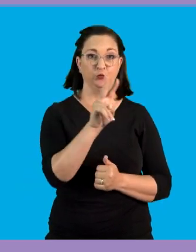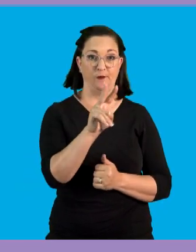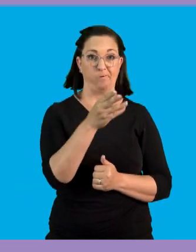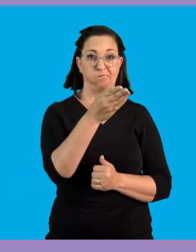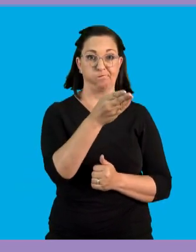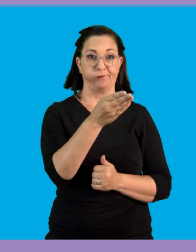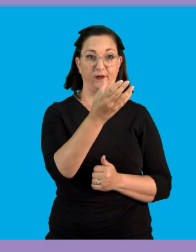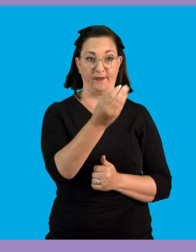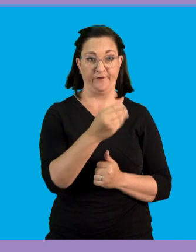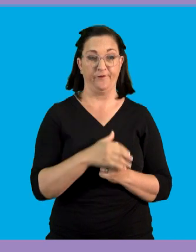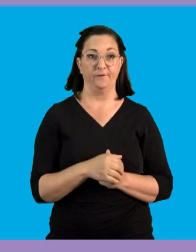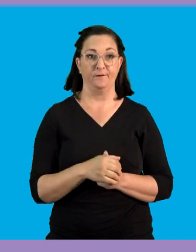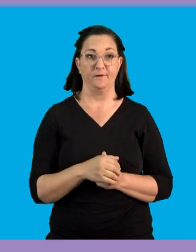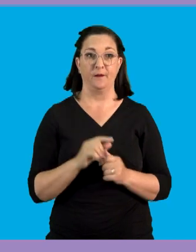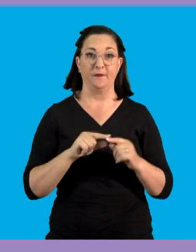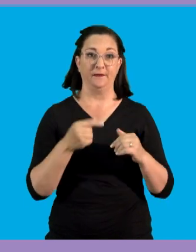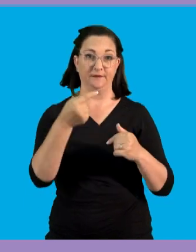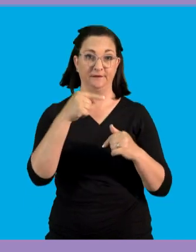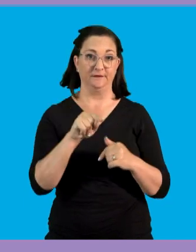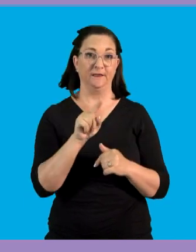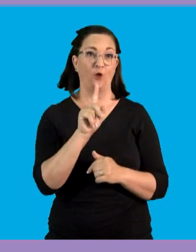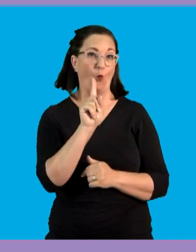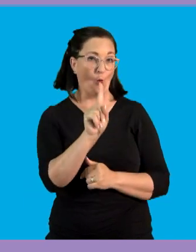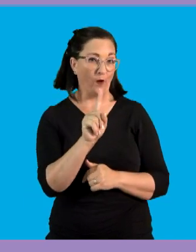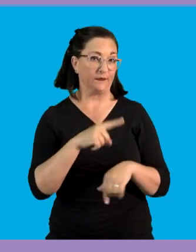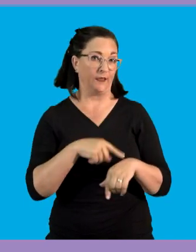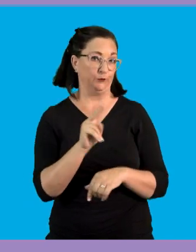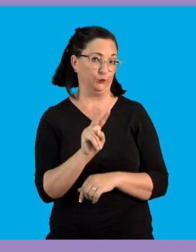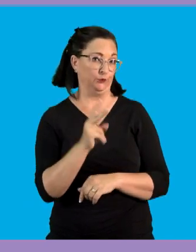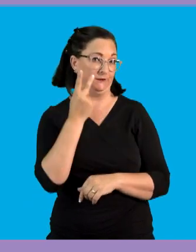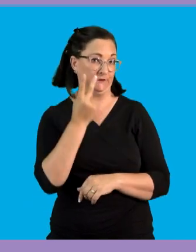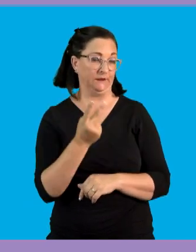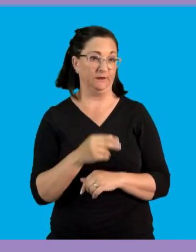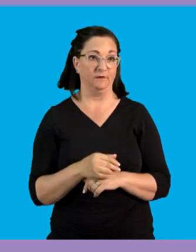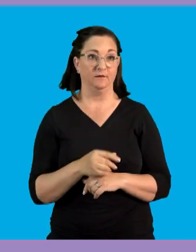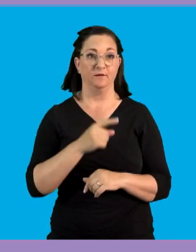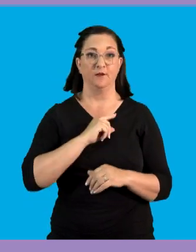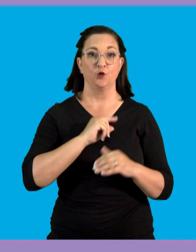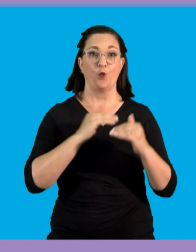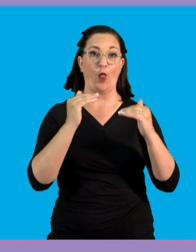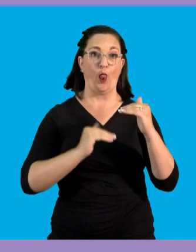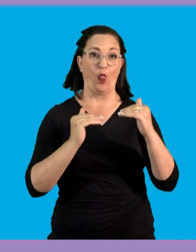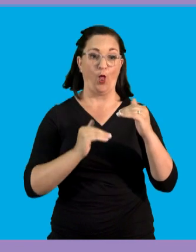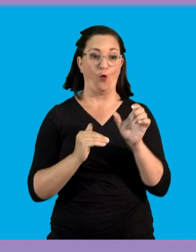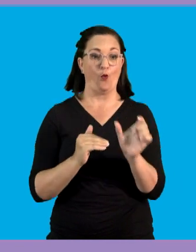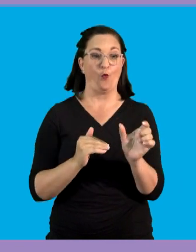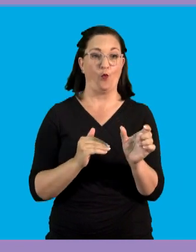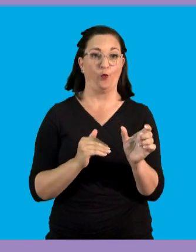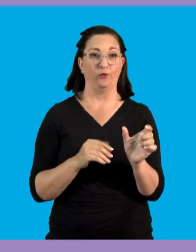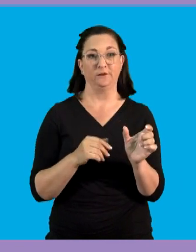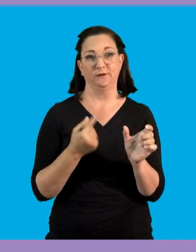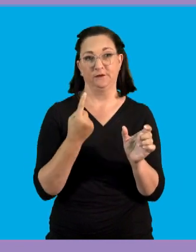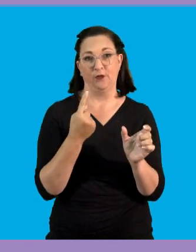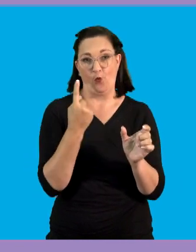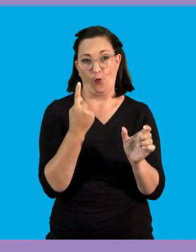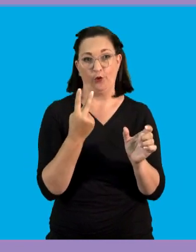here appears 2 times, and the 2 here only appears once, the one with the lowest frequency is